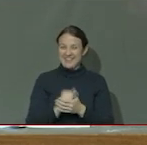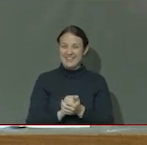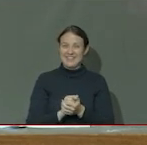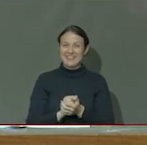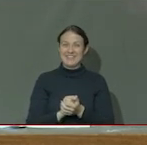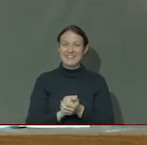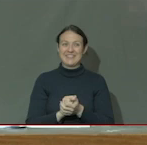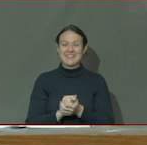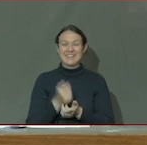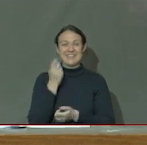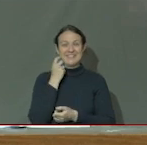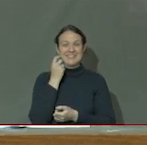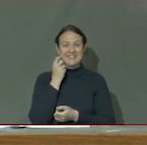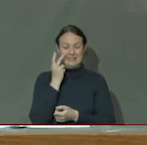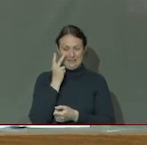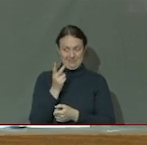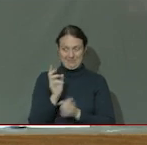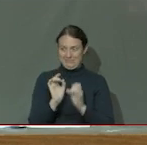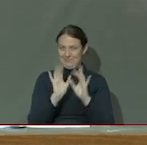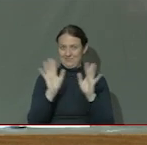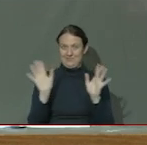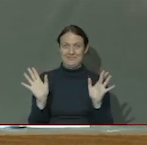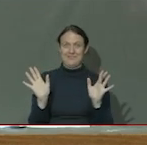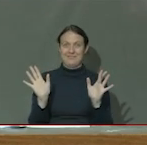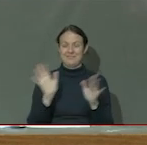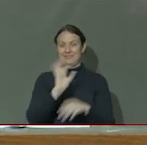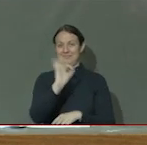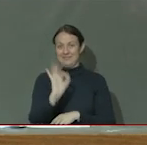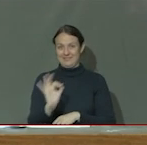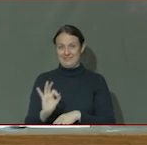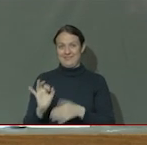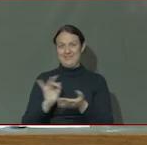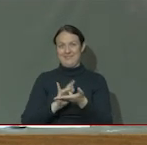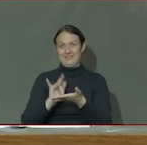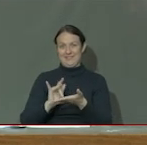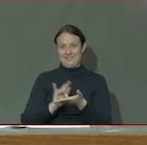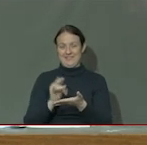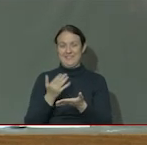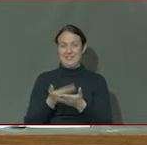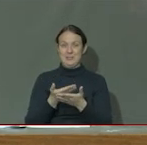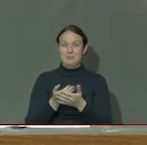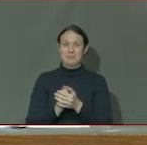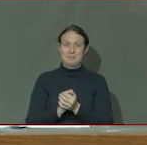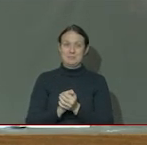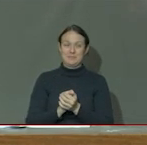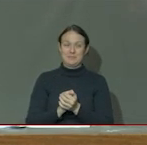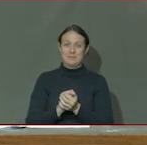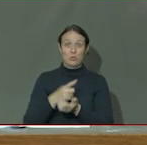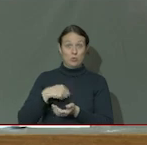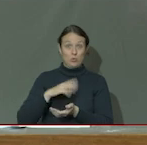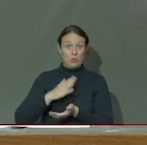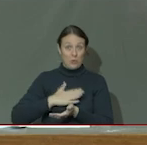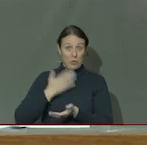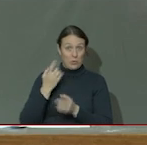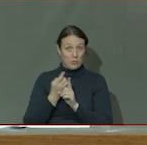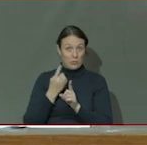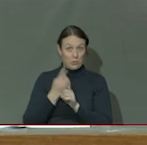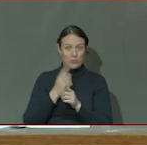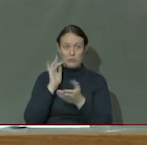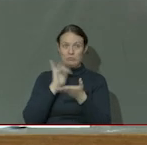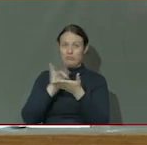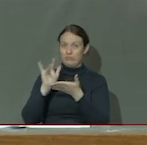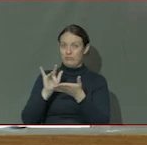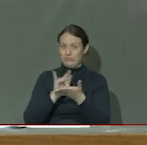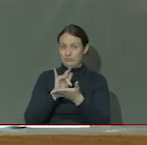becomes very simple to calculate probability. Because that's what we want to do with a Punnett square. We